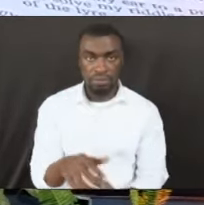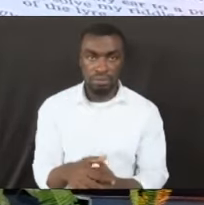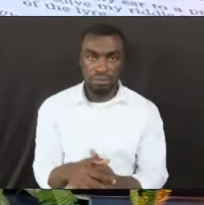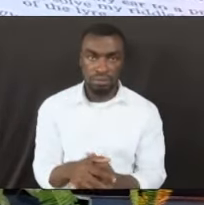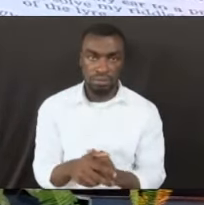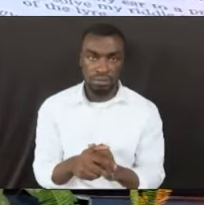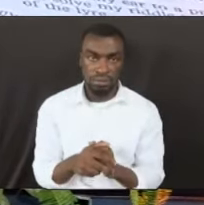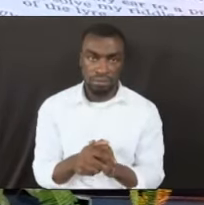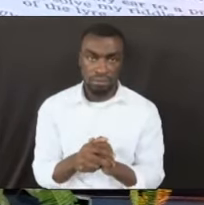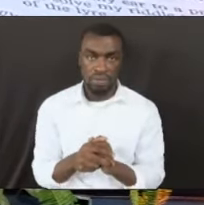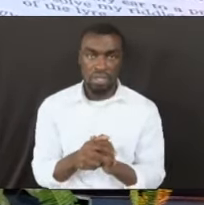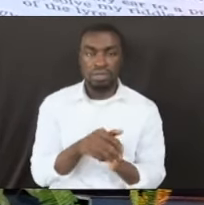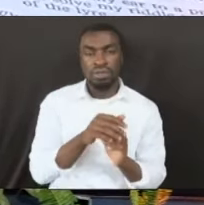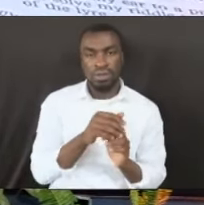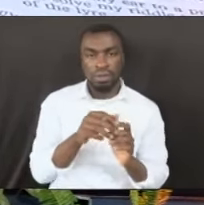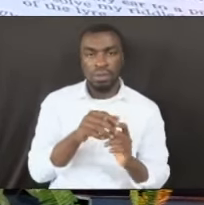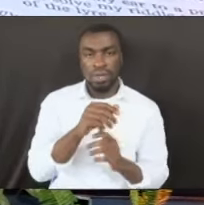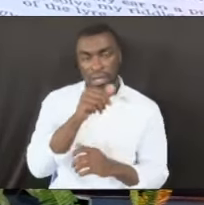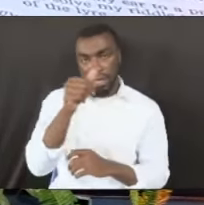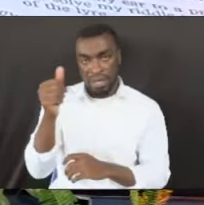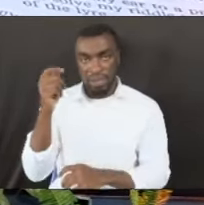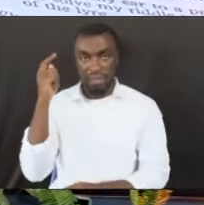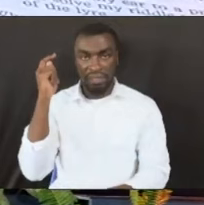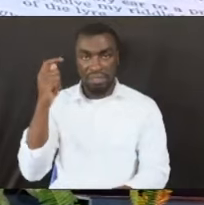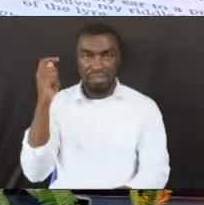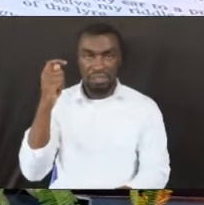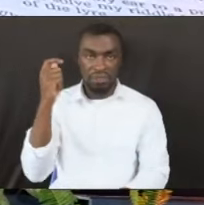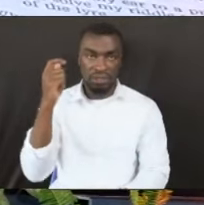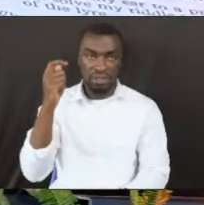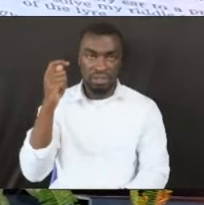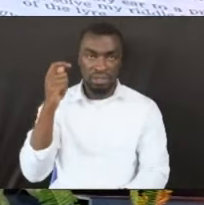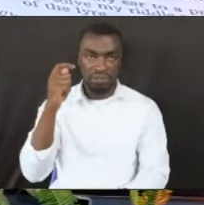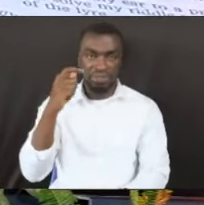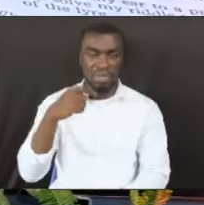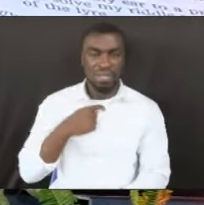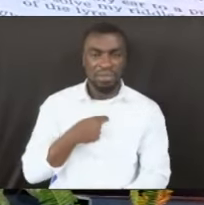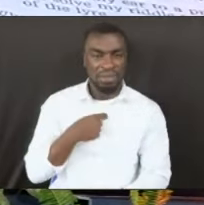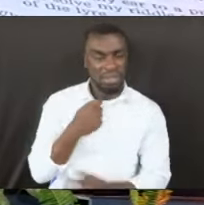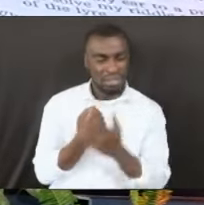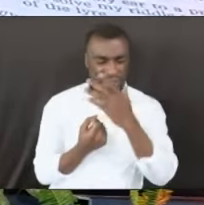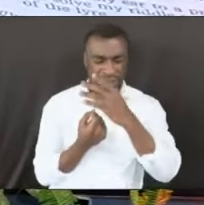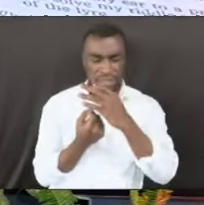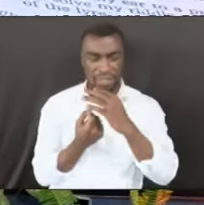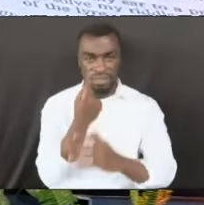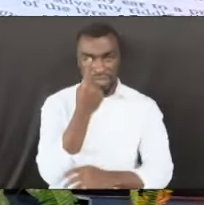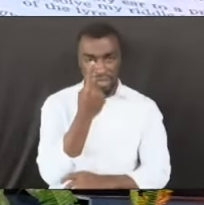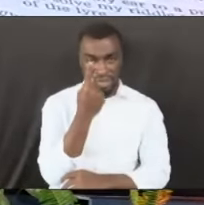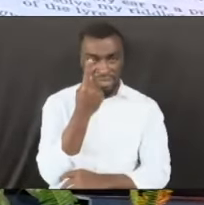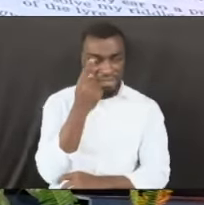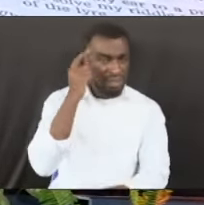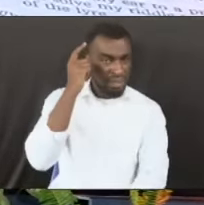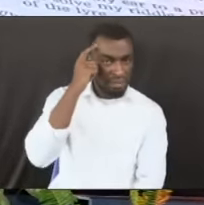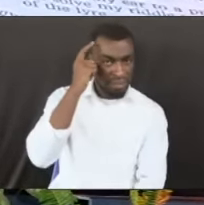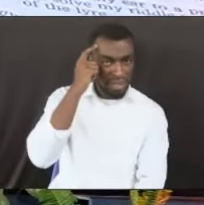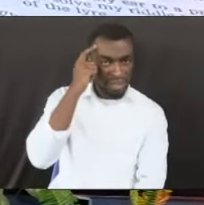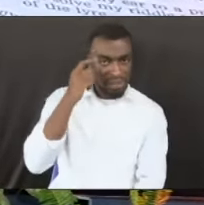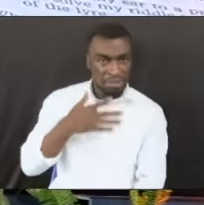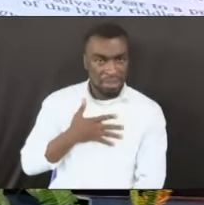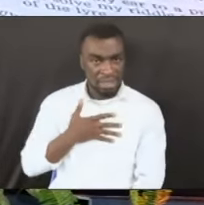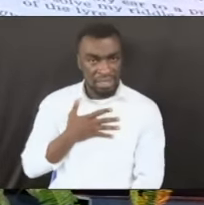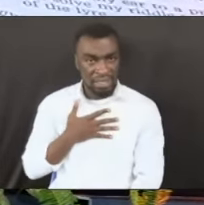Then the other testimony, it came to my mind when Nimrod told me this is a health Sabbath.